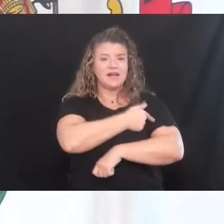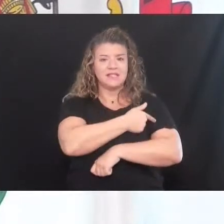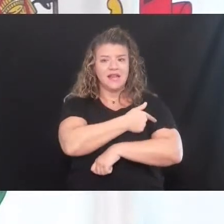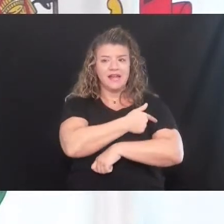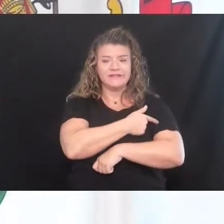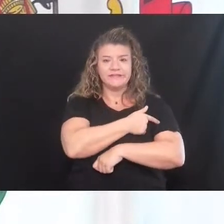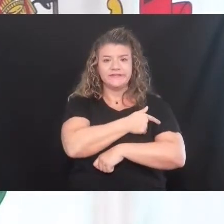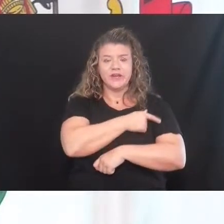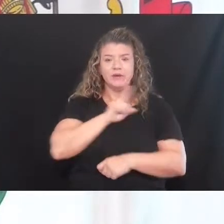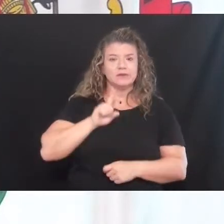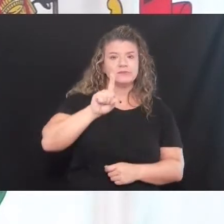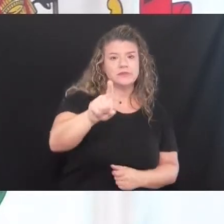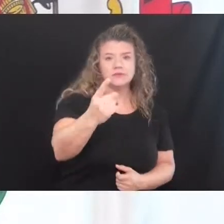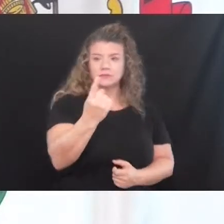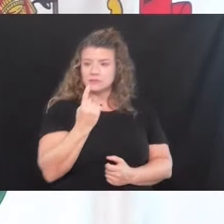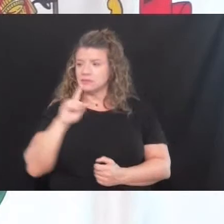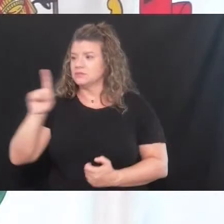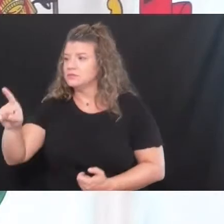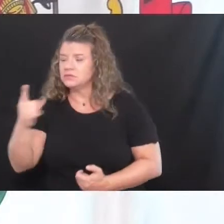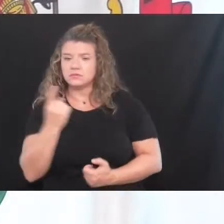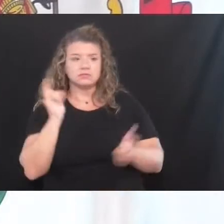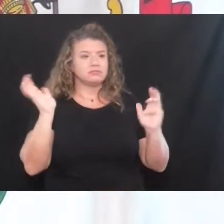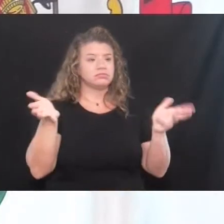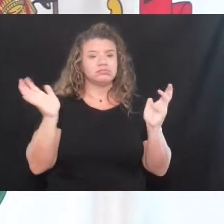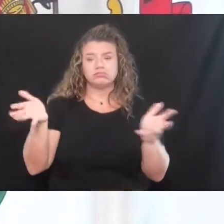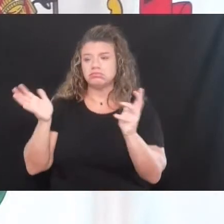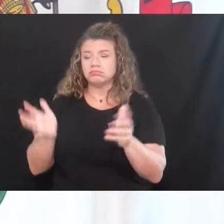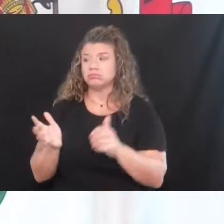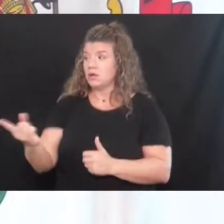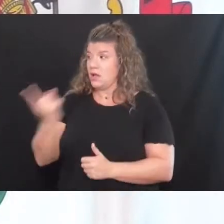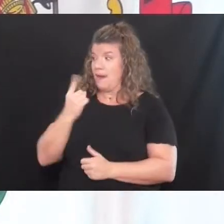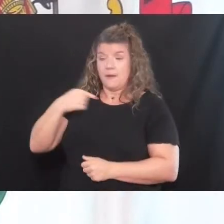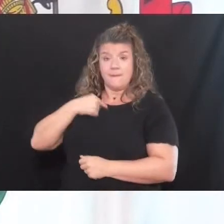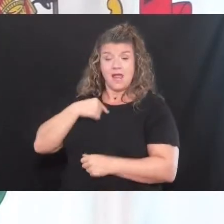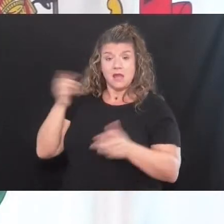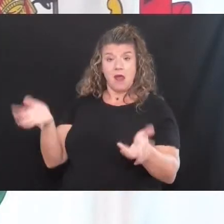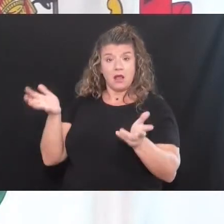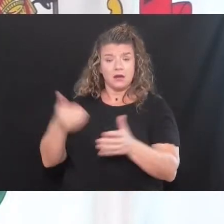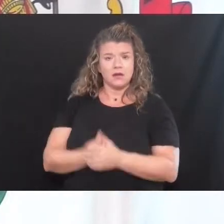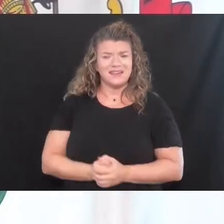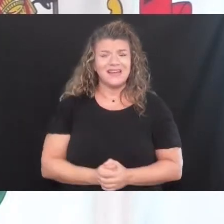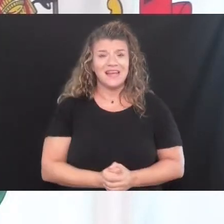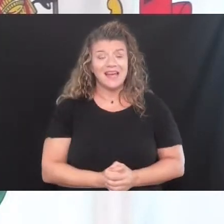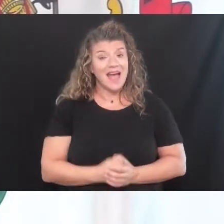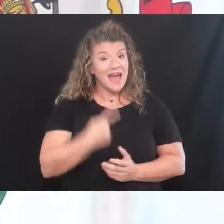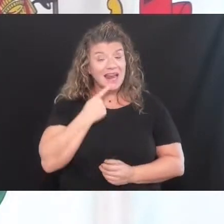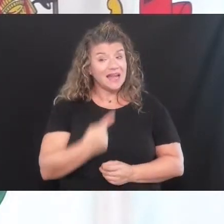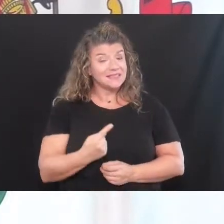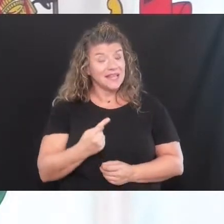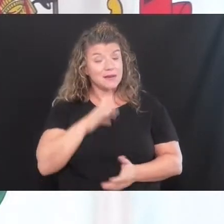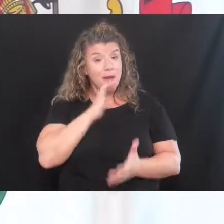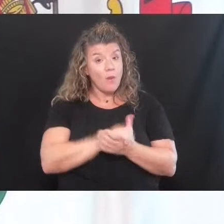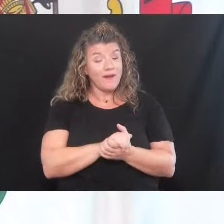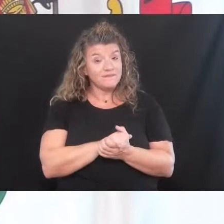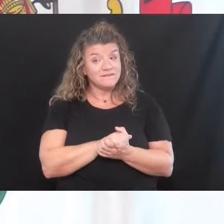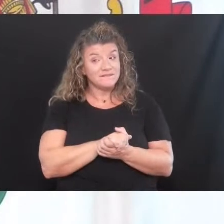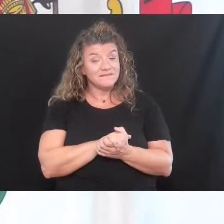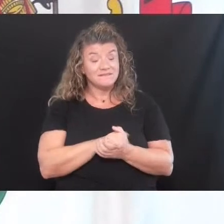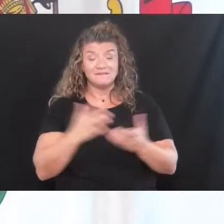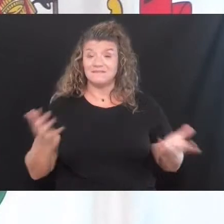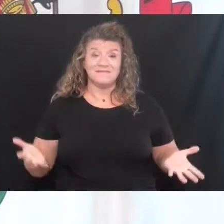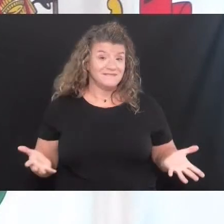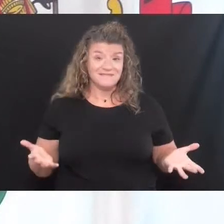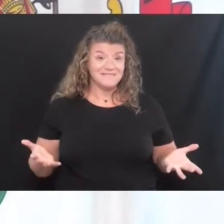and talking with me and everything. And I said, Kathy, it's